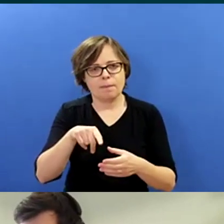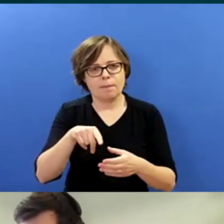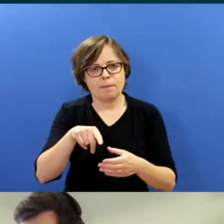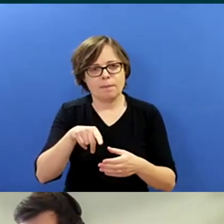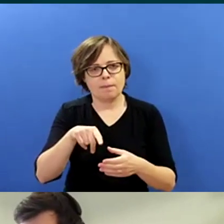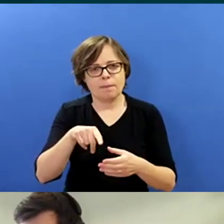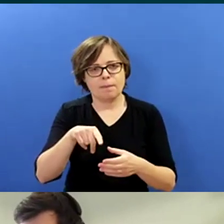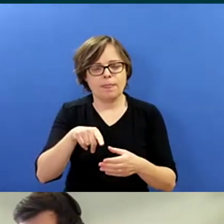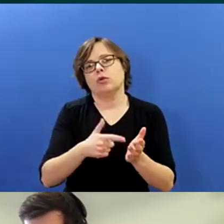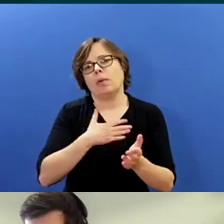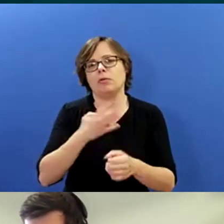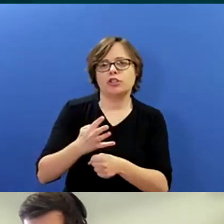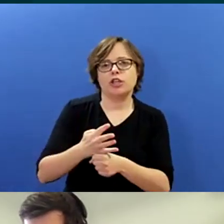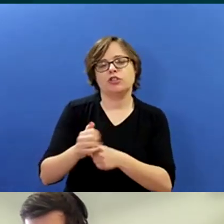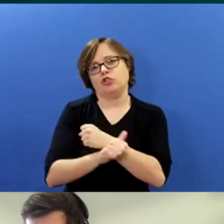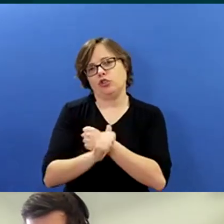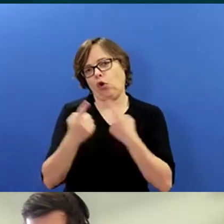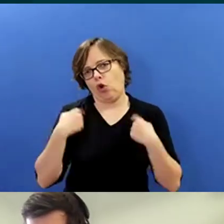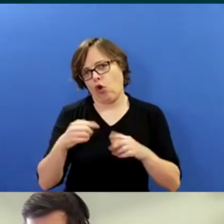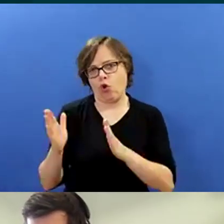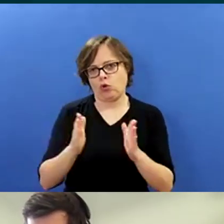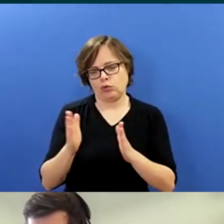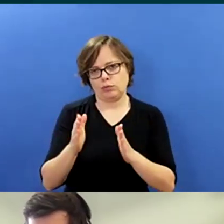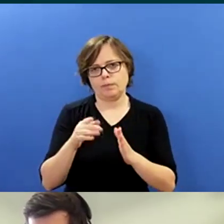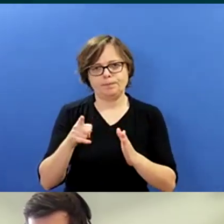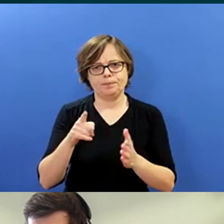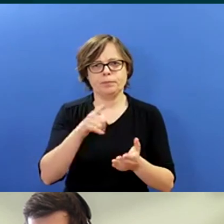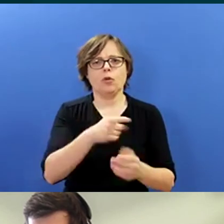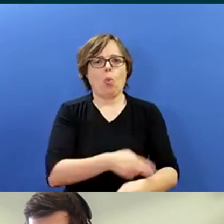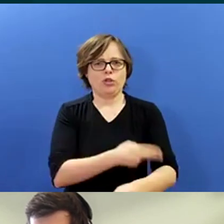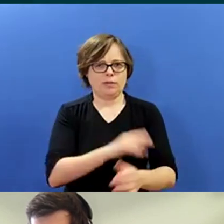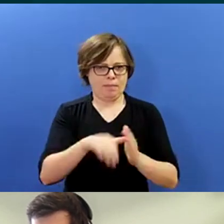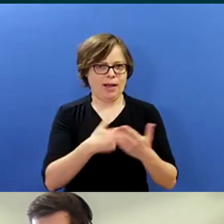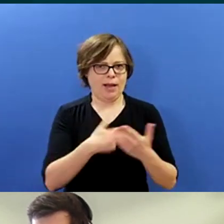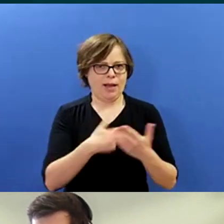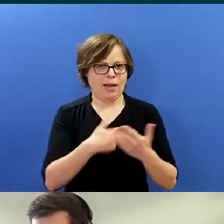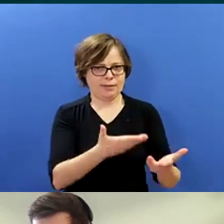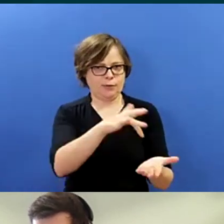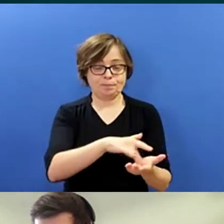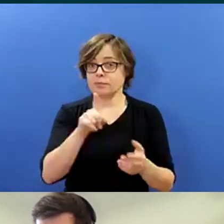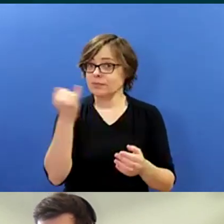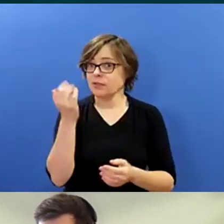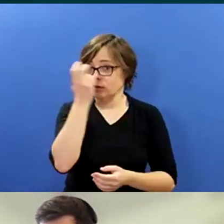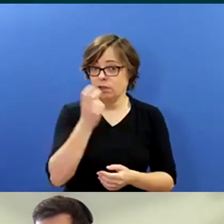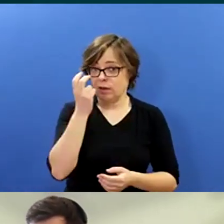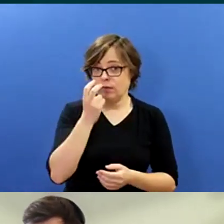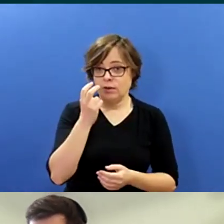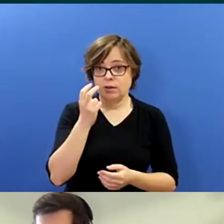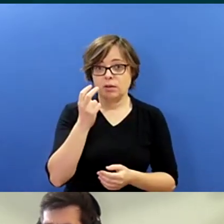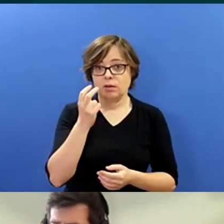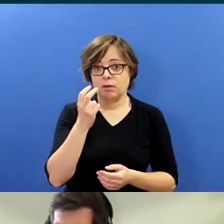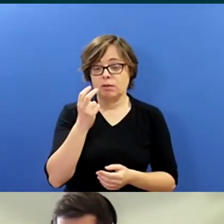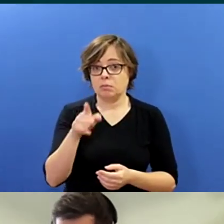in the city hall, and it was pretty interesting to see that like 80% of these people always were the